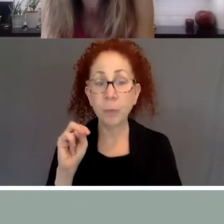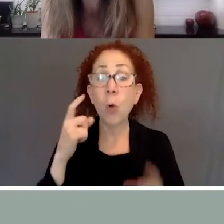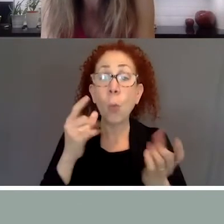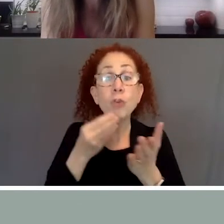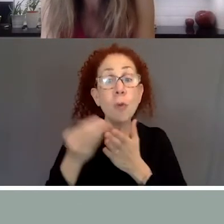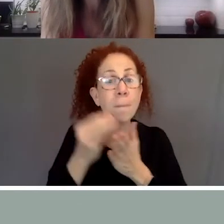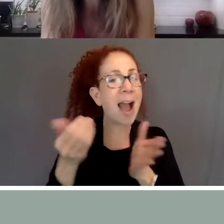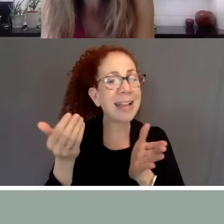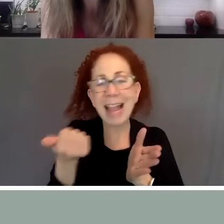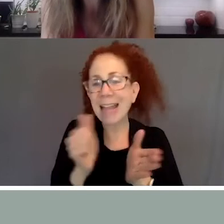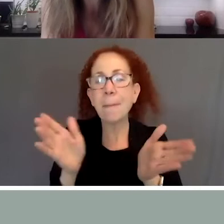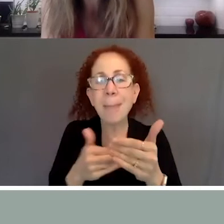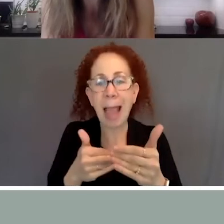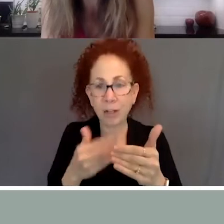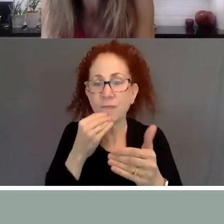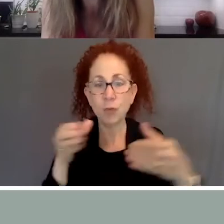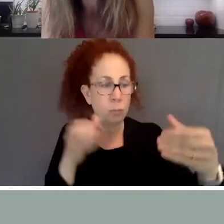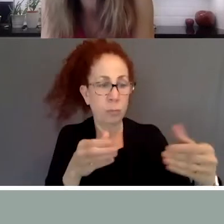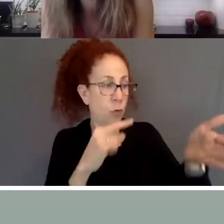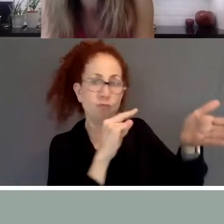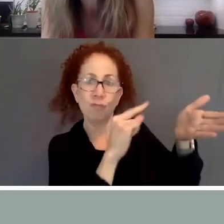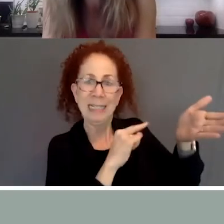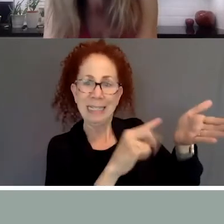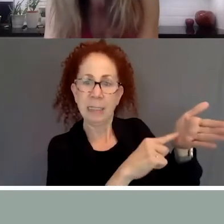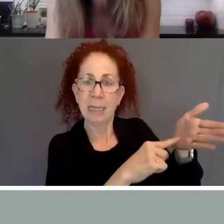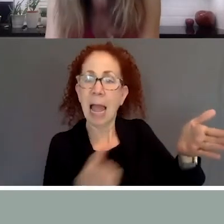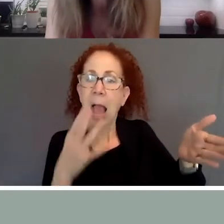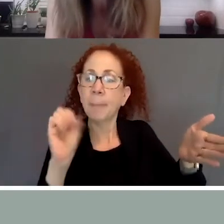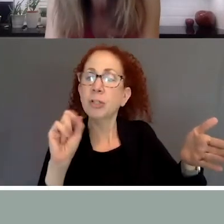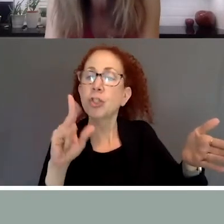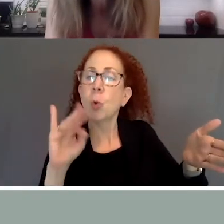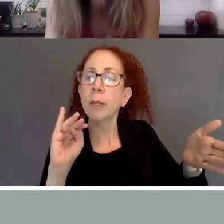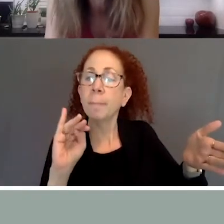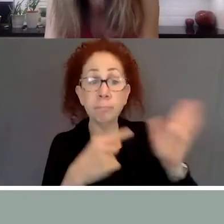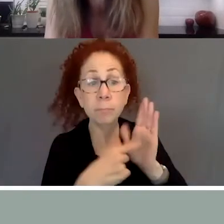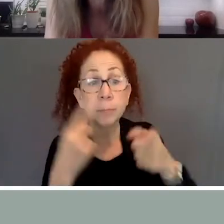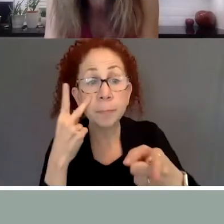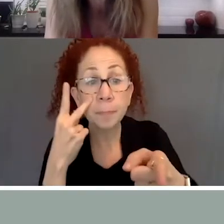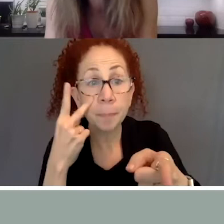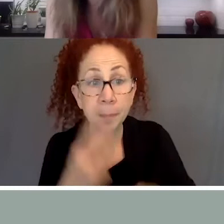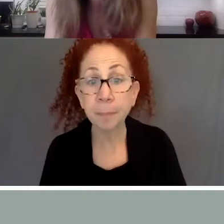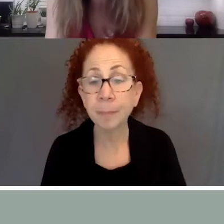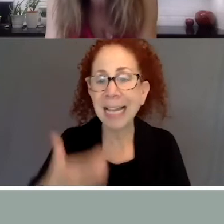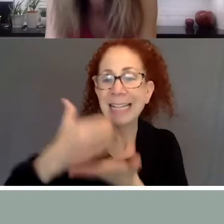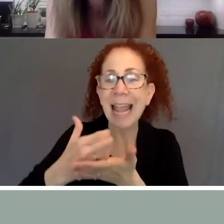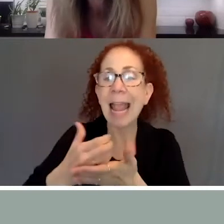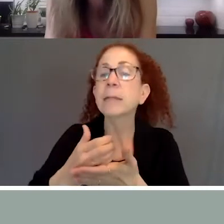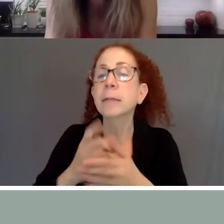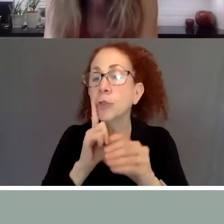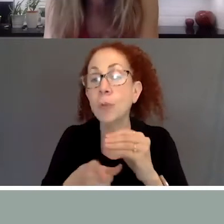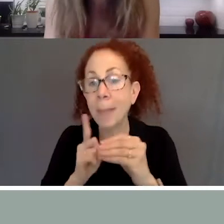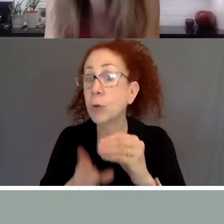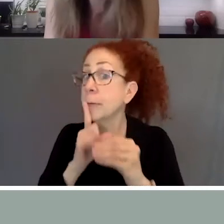packaged food, look to see how much sodium is in there. So I gave this example here of canned tomatoes. Tomatoes are super